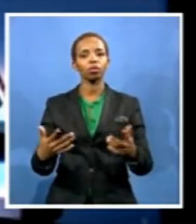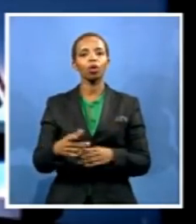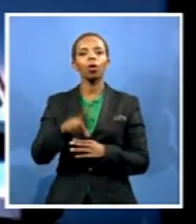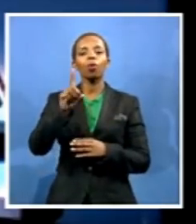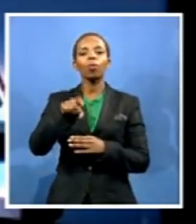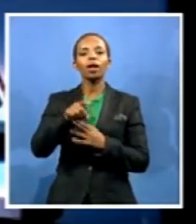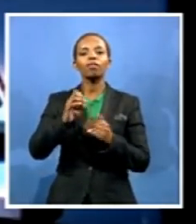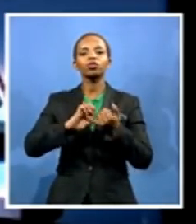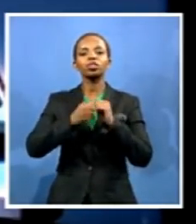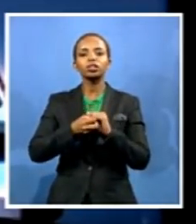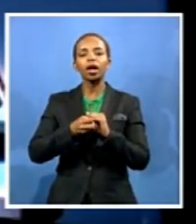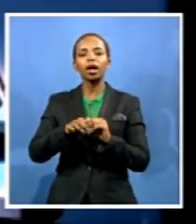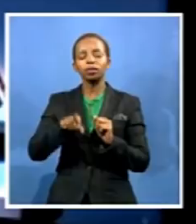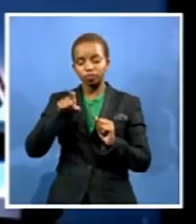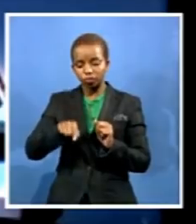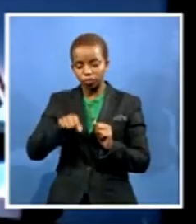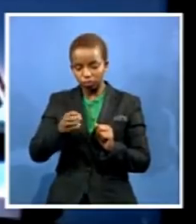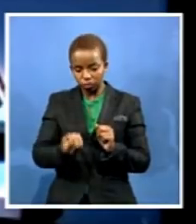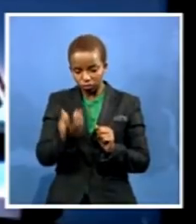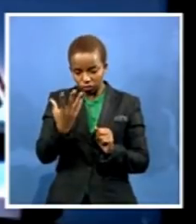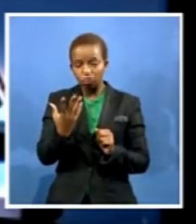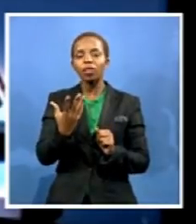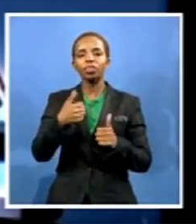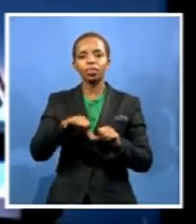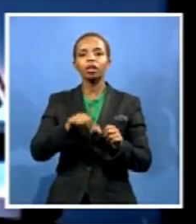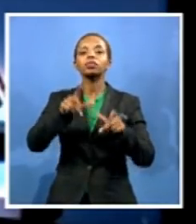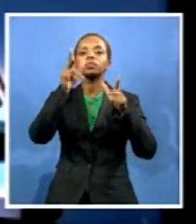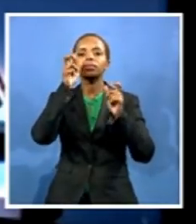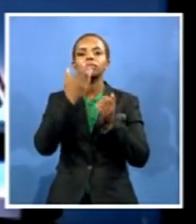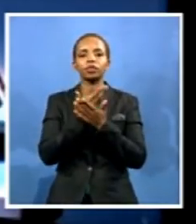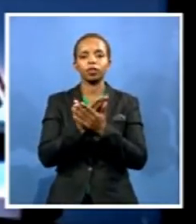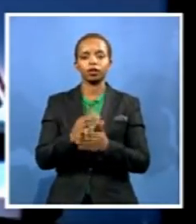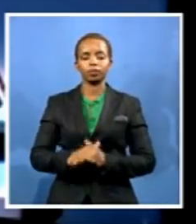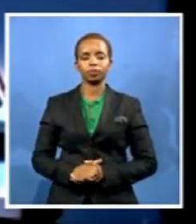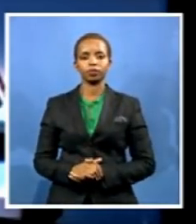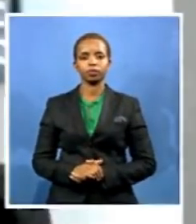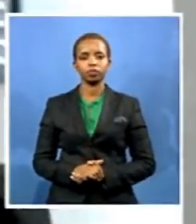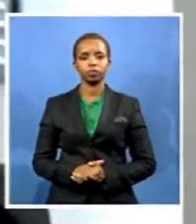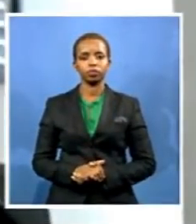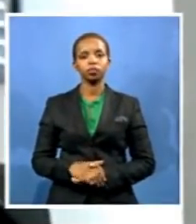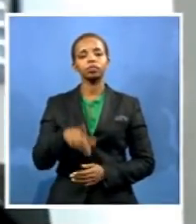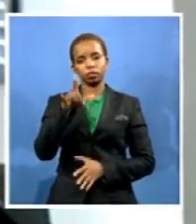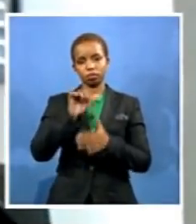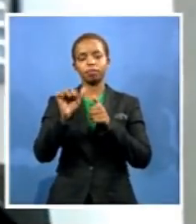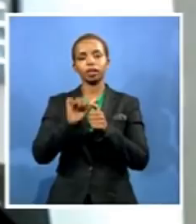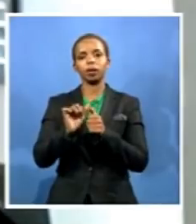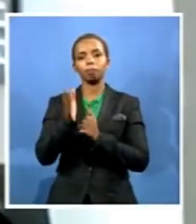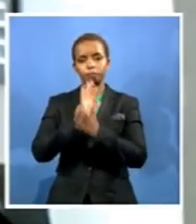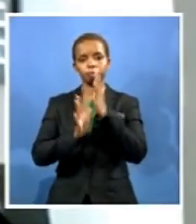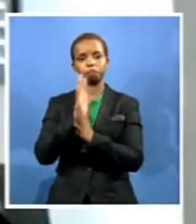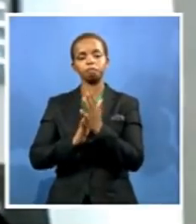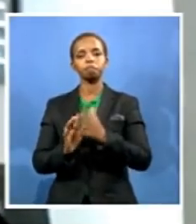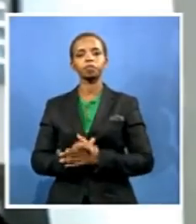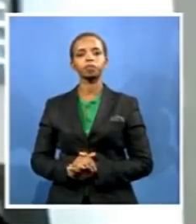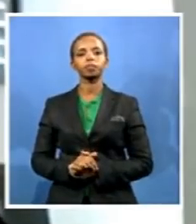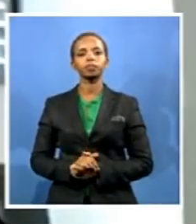question. Is that better? That's better. We can hear you. Great. I was just saying South Africa's been